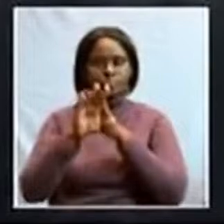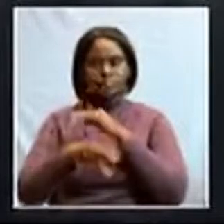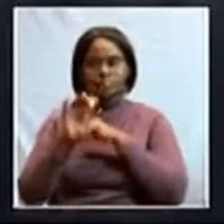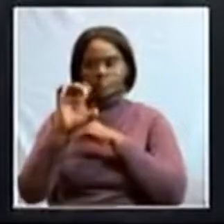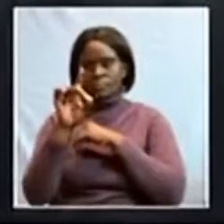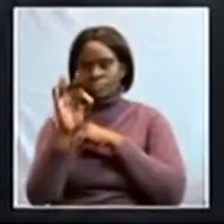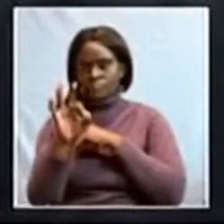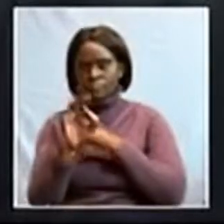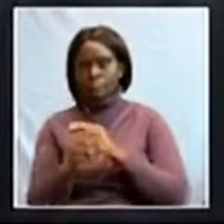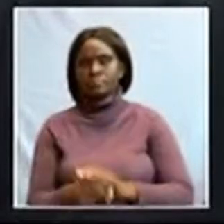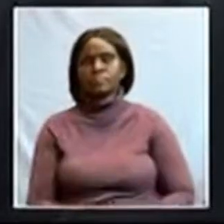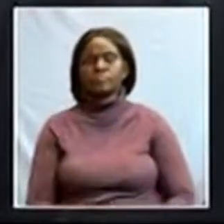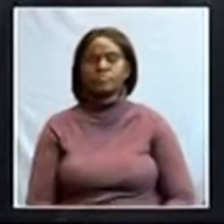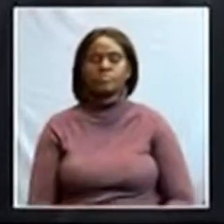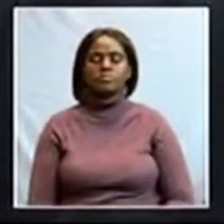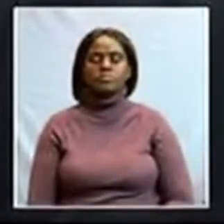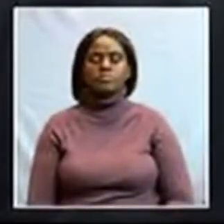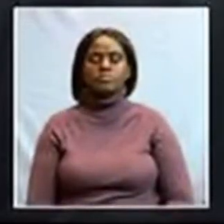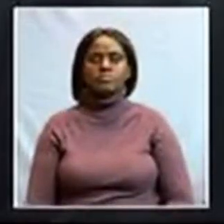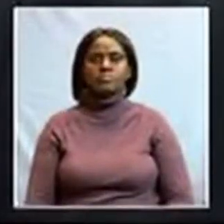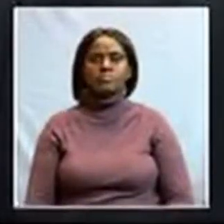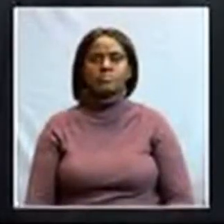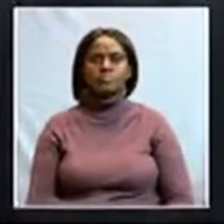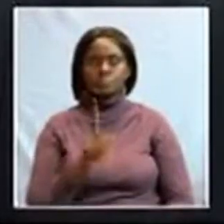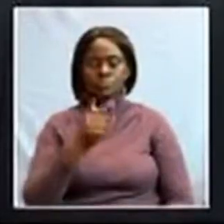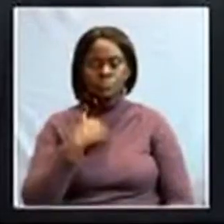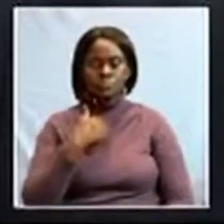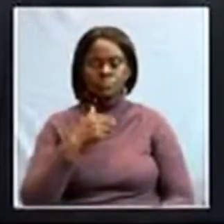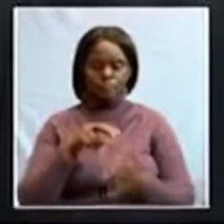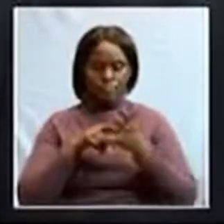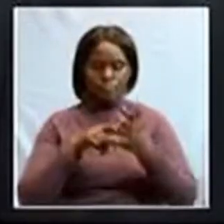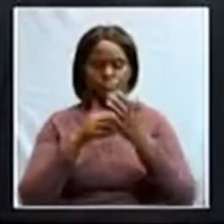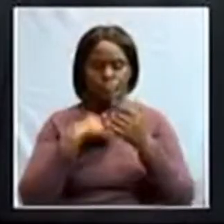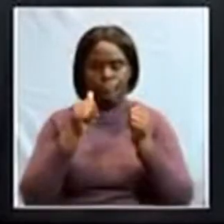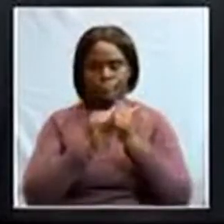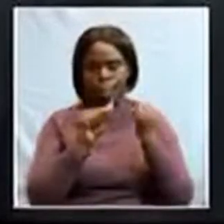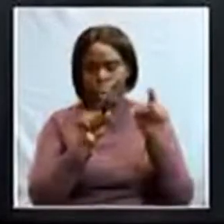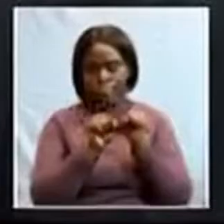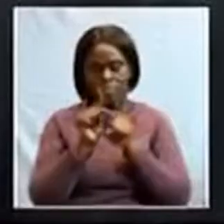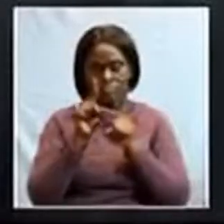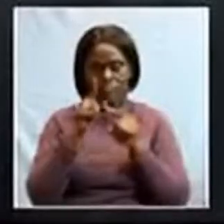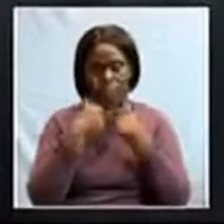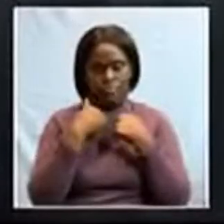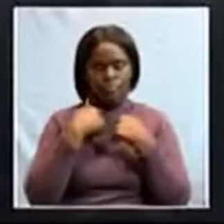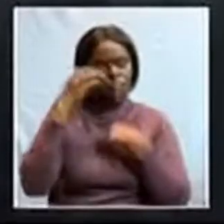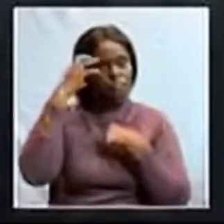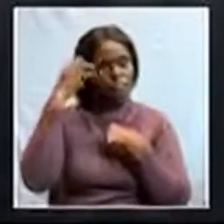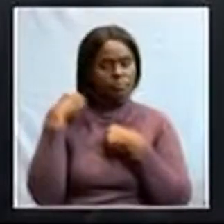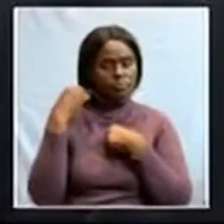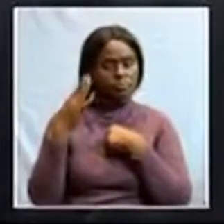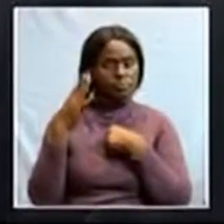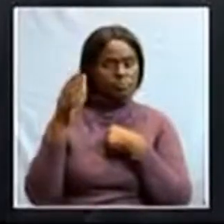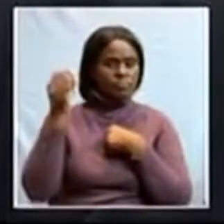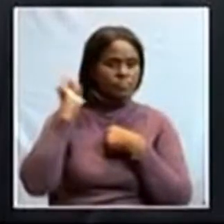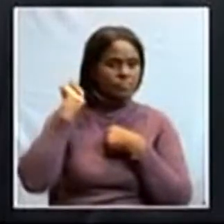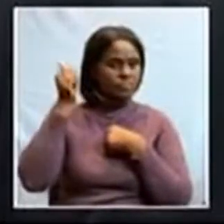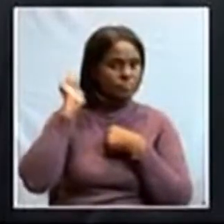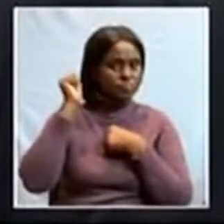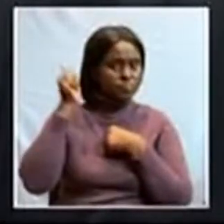CDF? You had the transport. Then also, do you have officers,